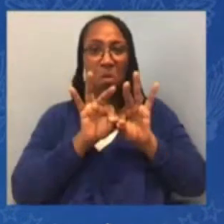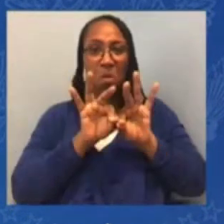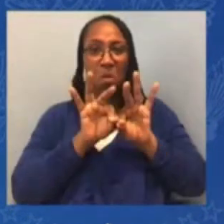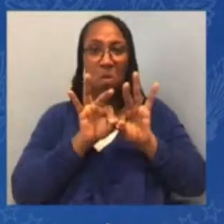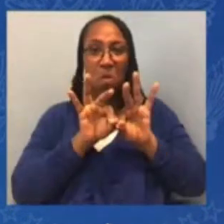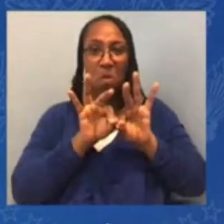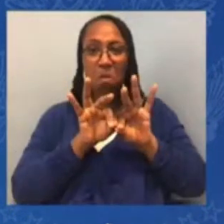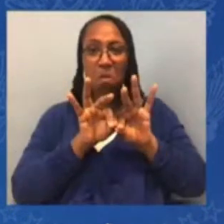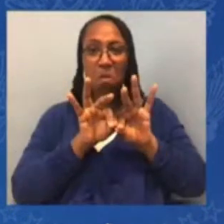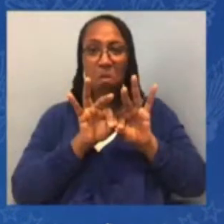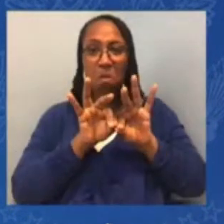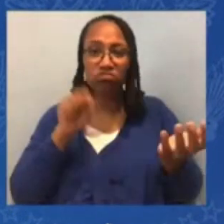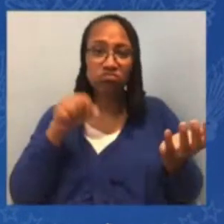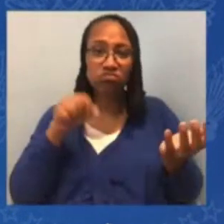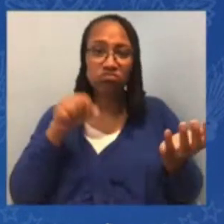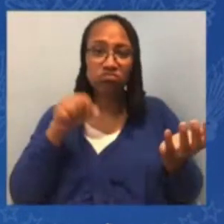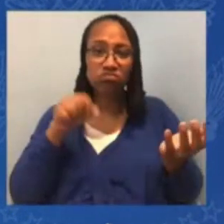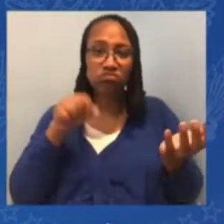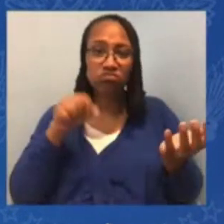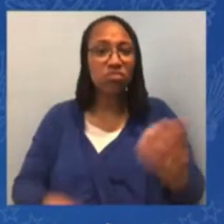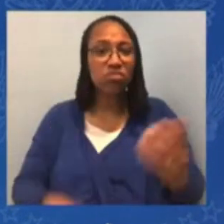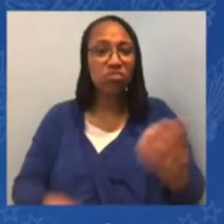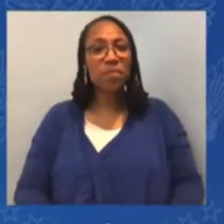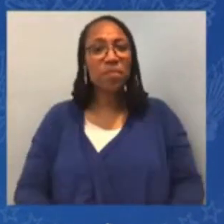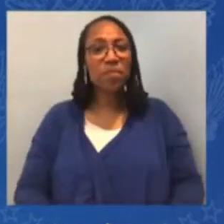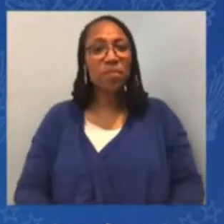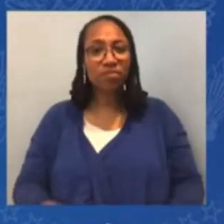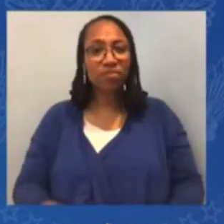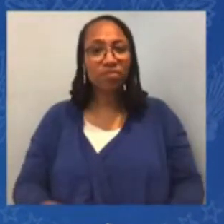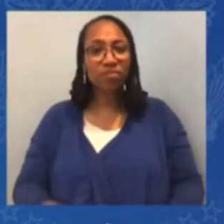young people you just heard from. You know,